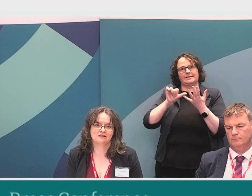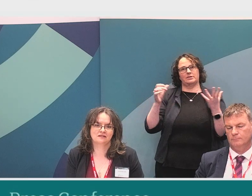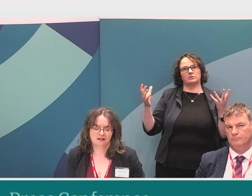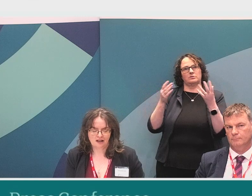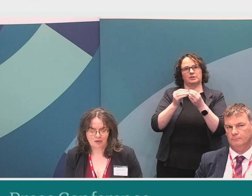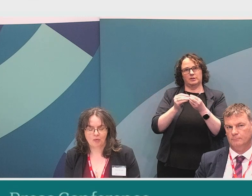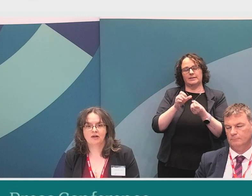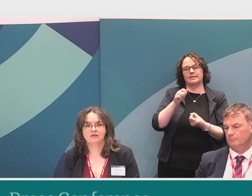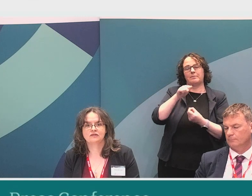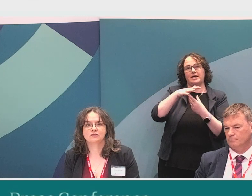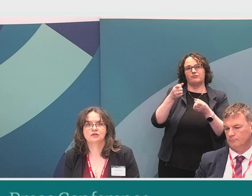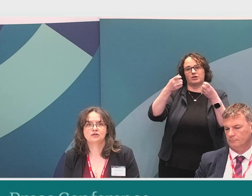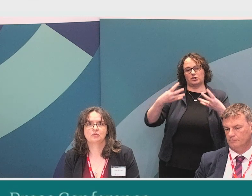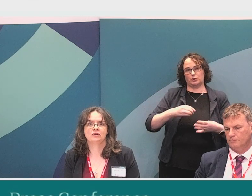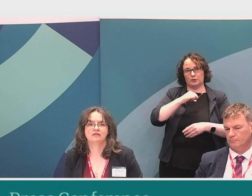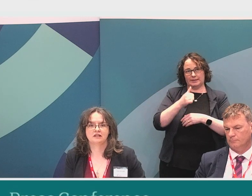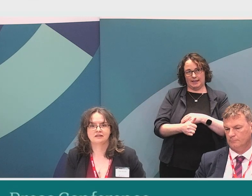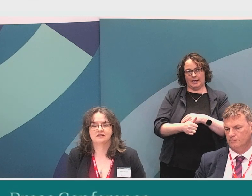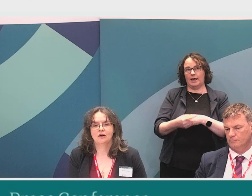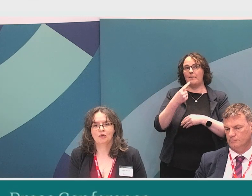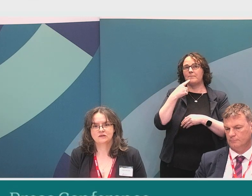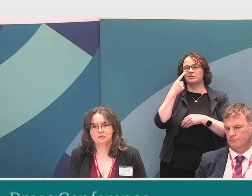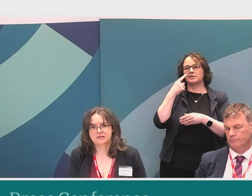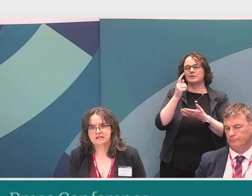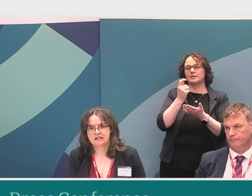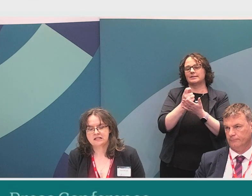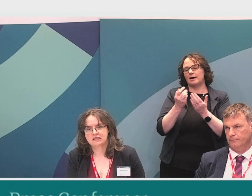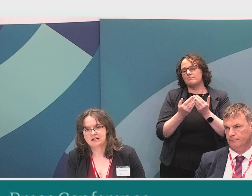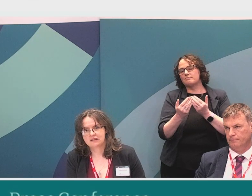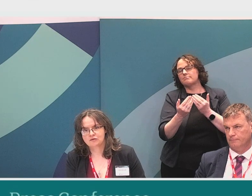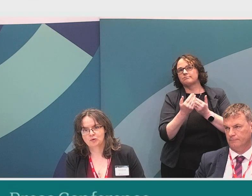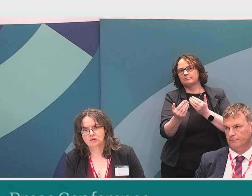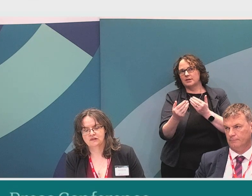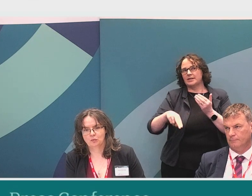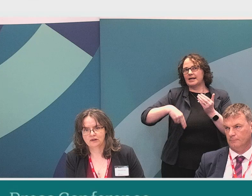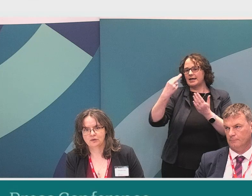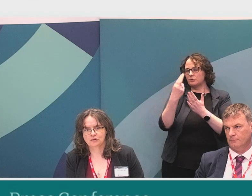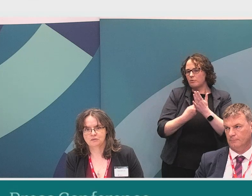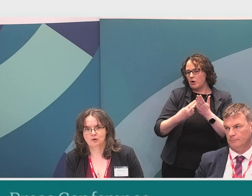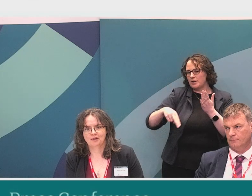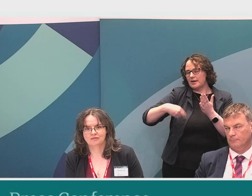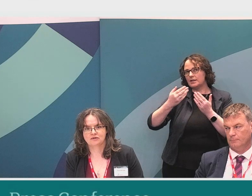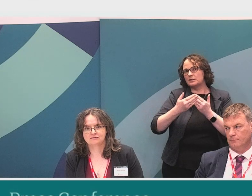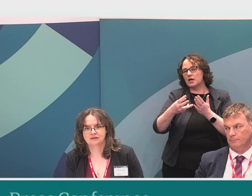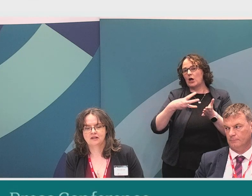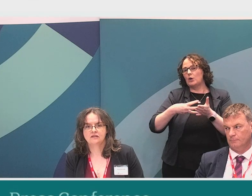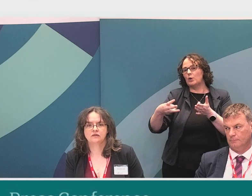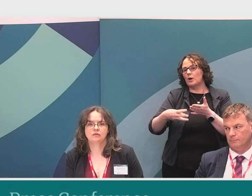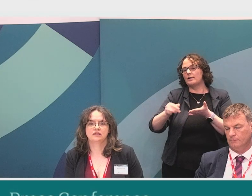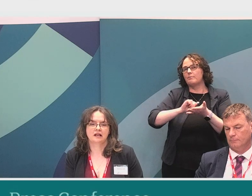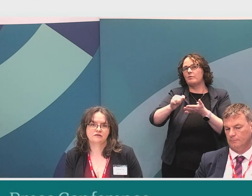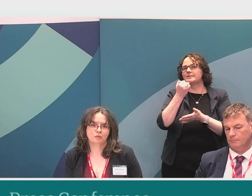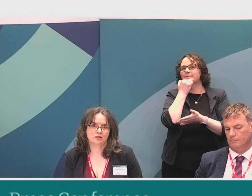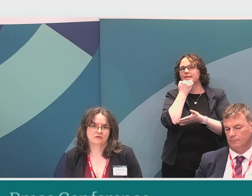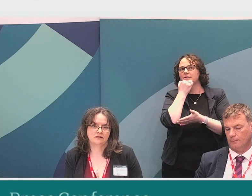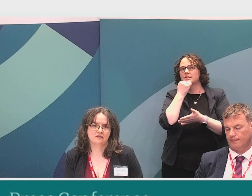results, but what I'm just going to touch on briefly is what's going to be contained in the next reports and when they're going to be coming out. So the